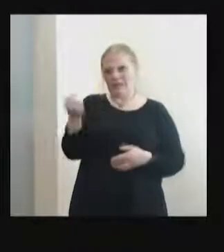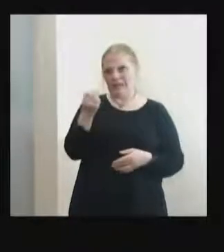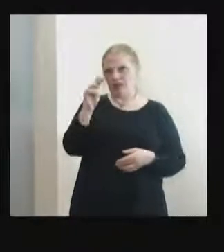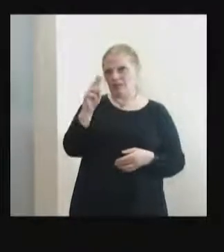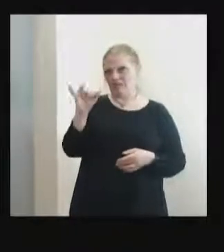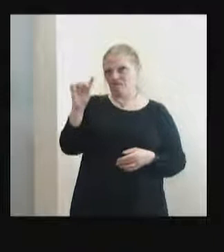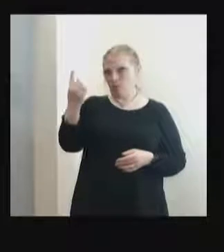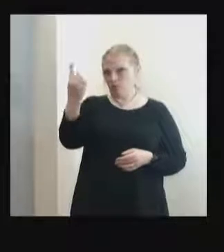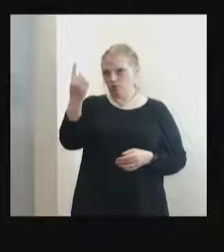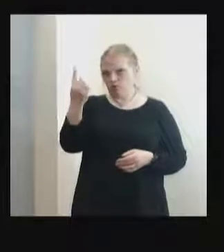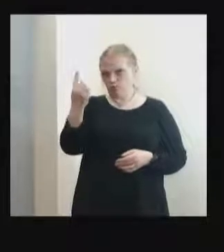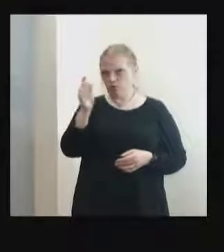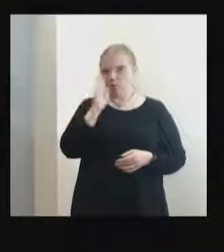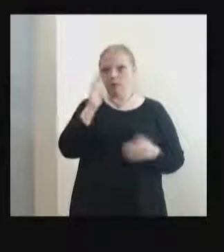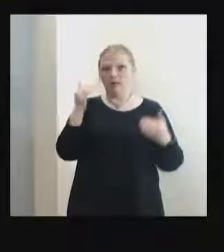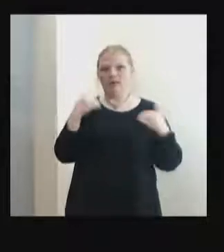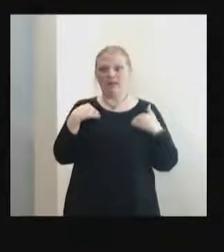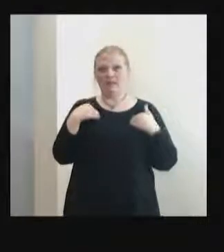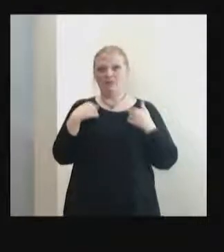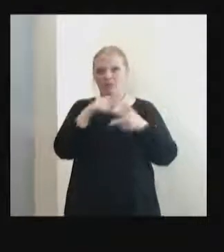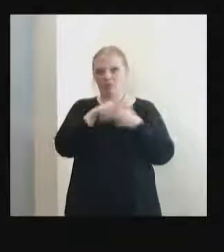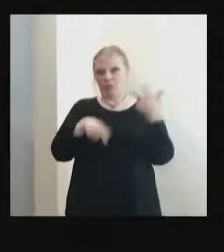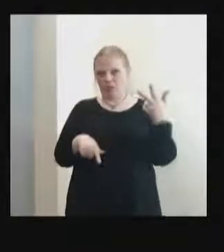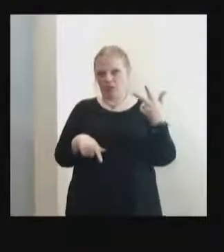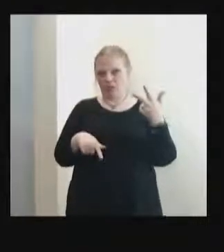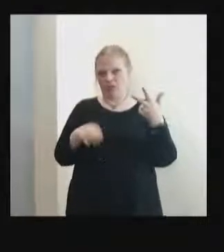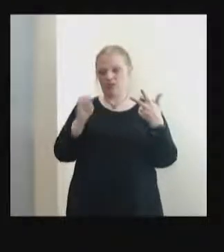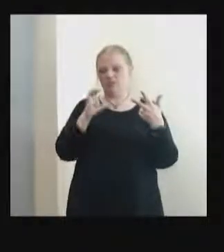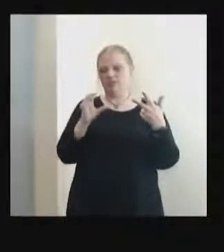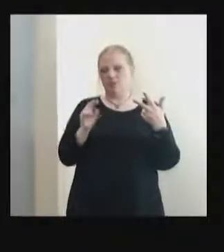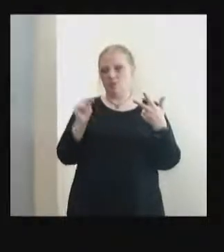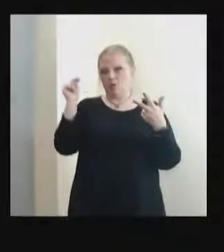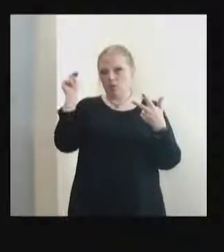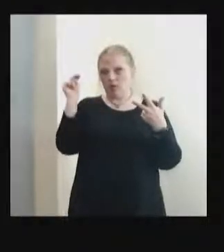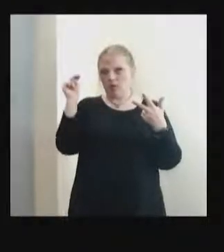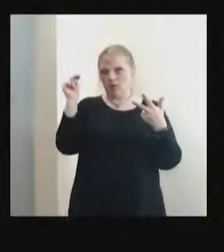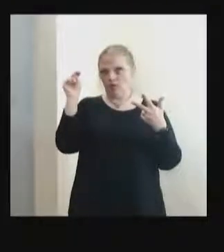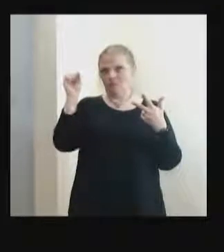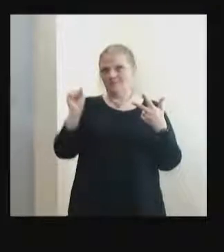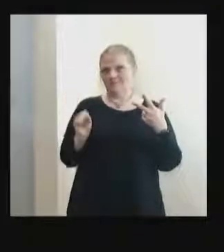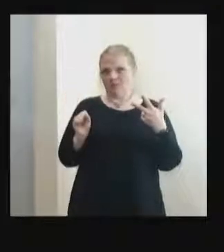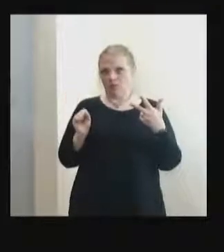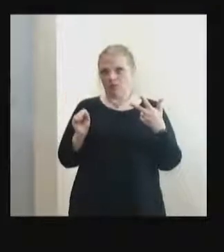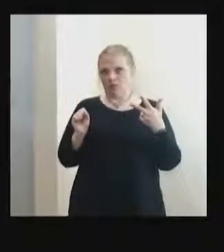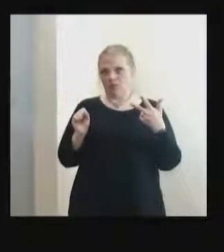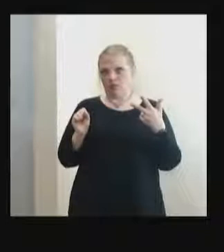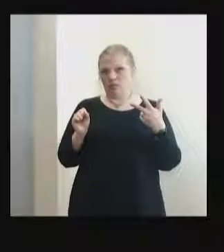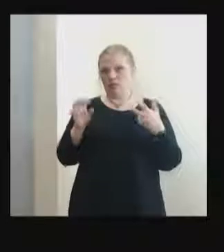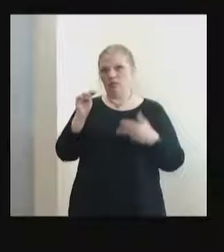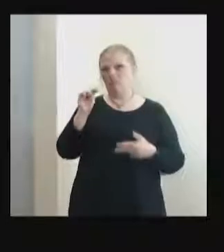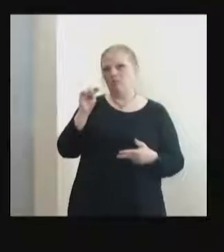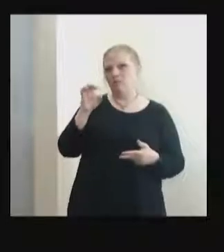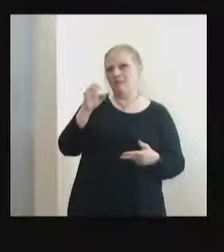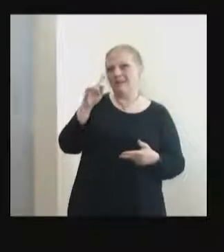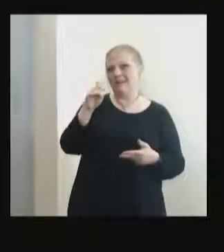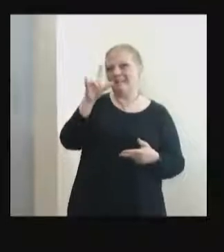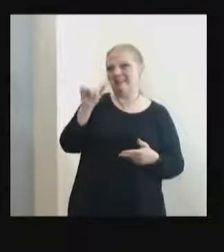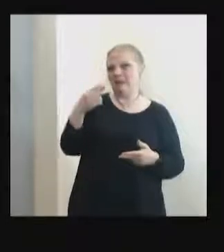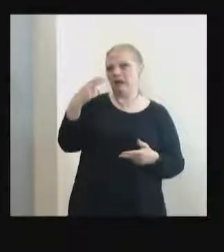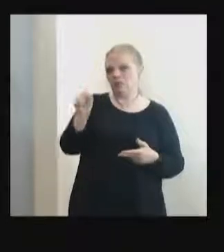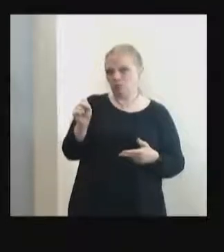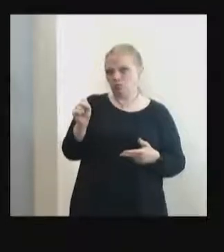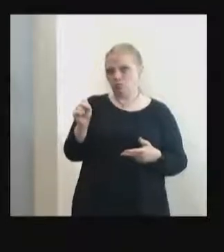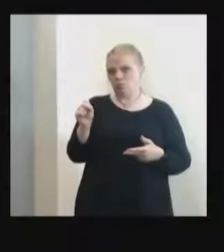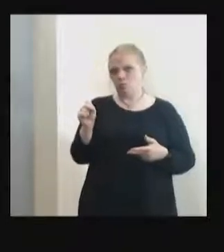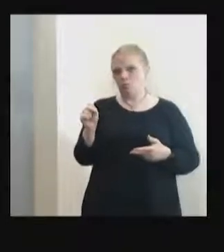1st. We're going to have 3 clinics, one at ECC North, one at ECC South, one at McKinley High School. So we're